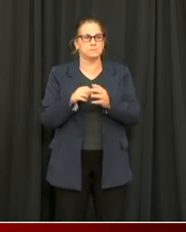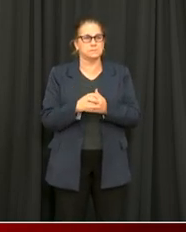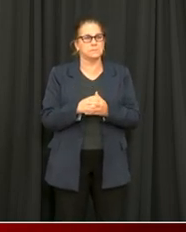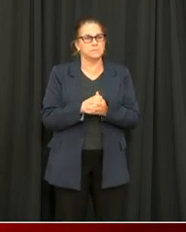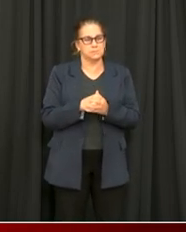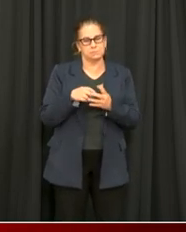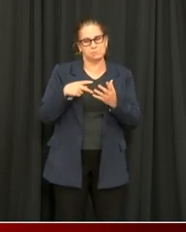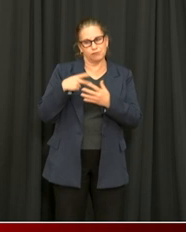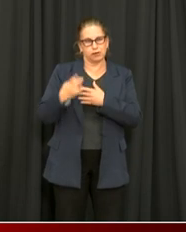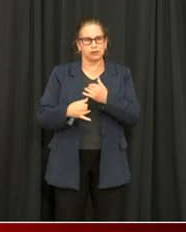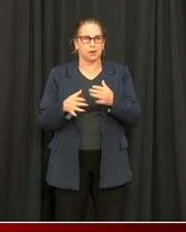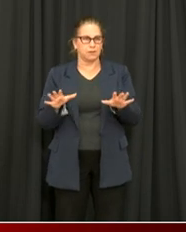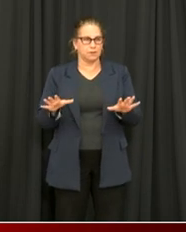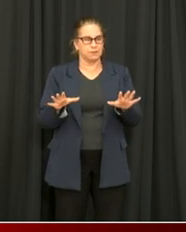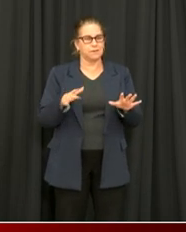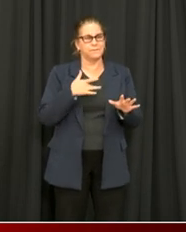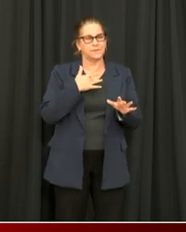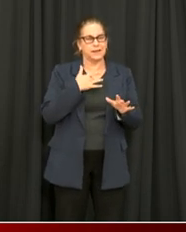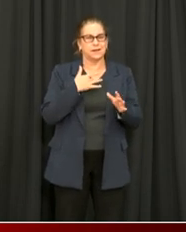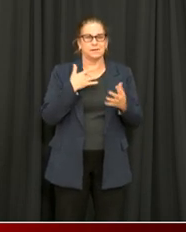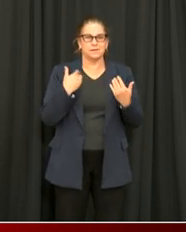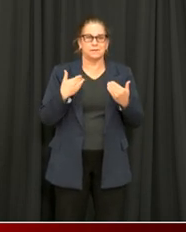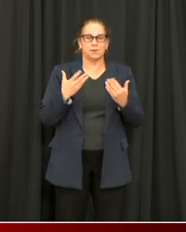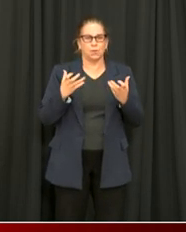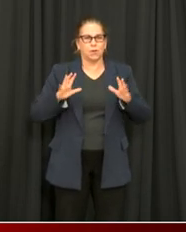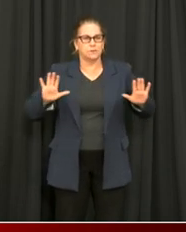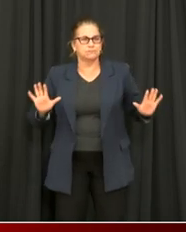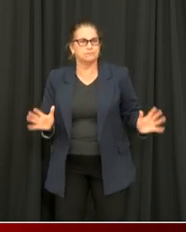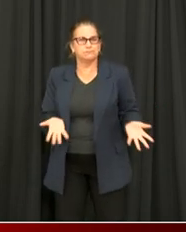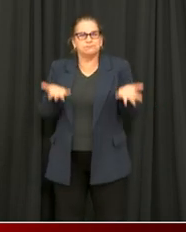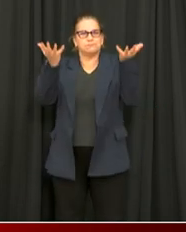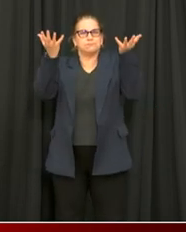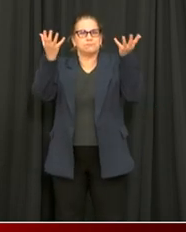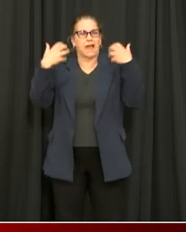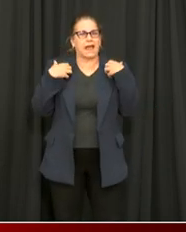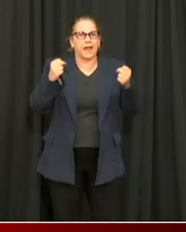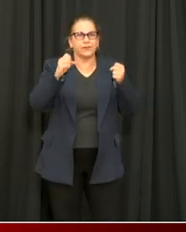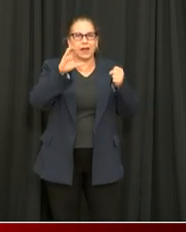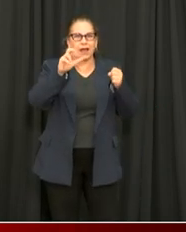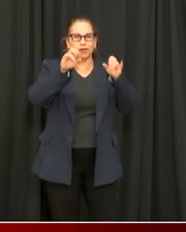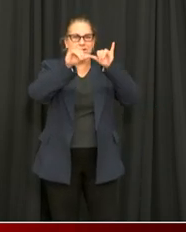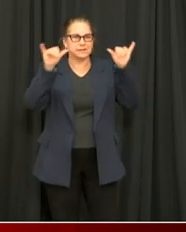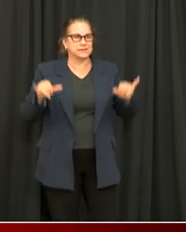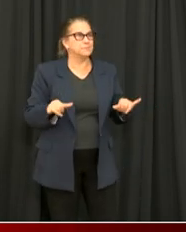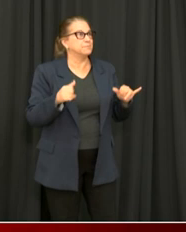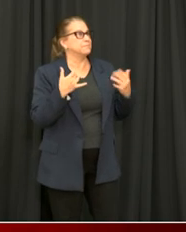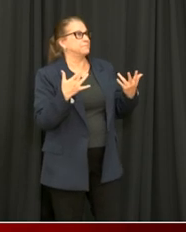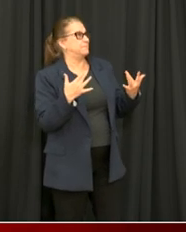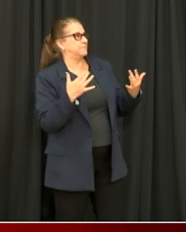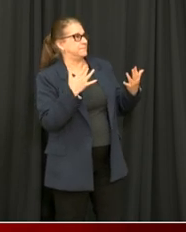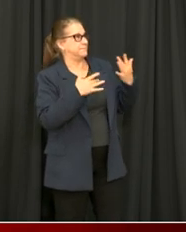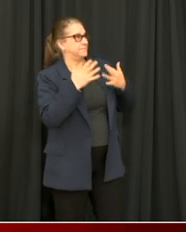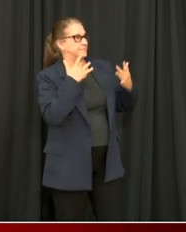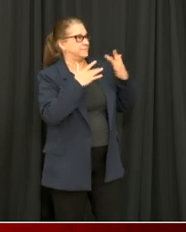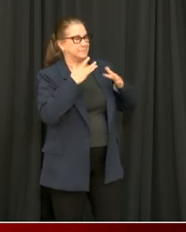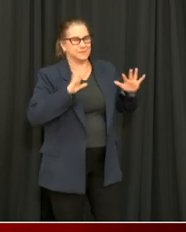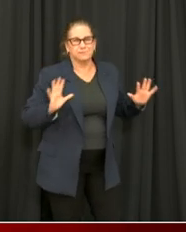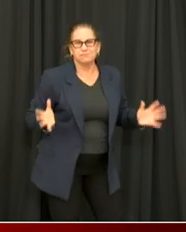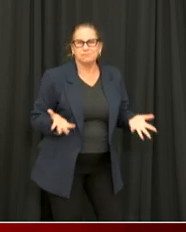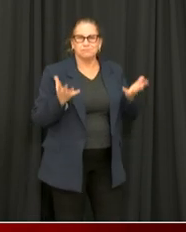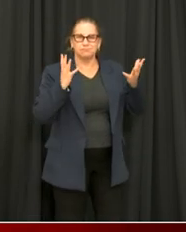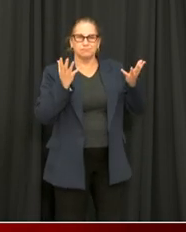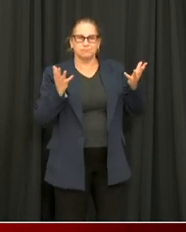healthcare system that really can service the needs of all of our residents, address the health disparities that we are